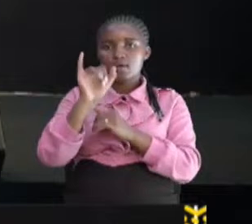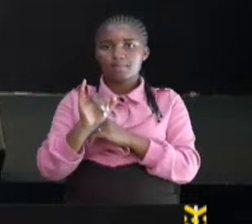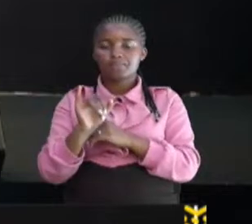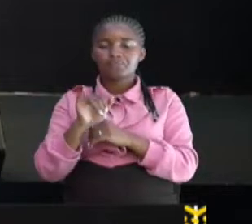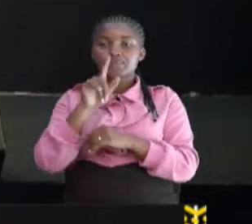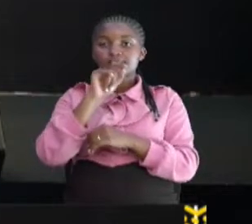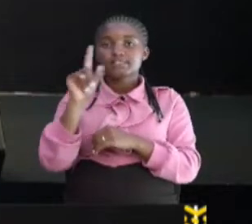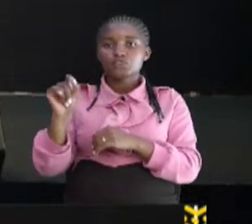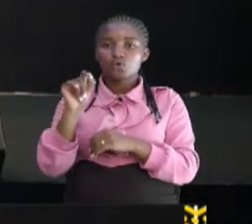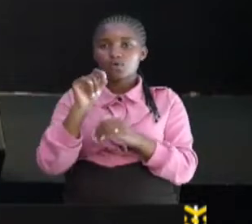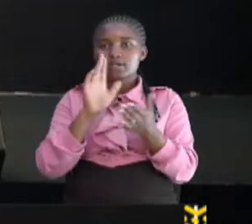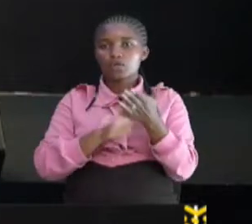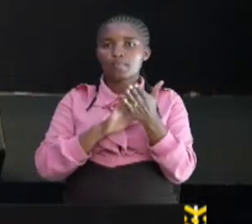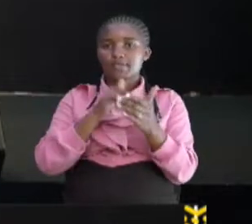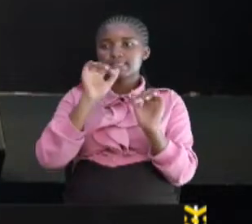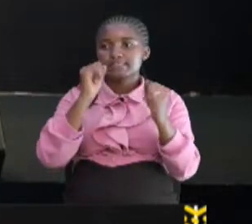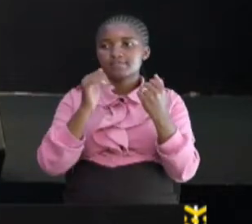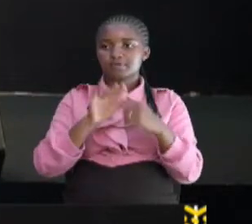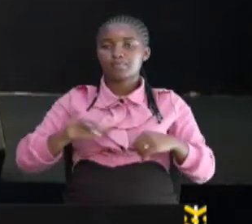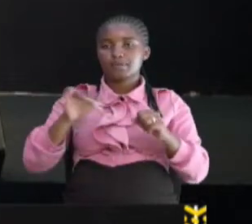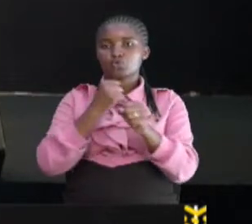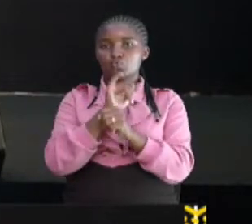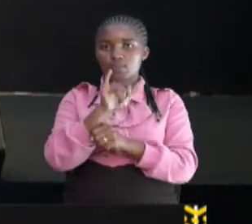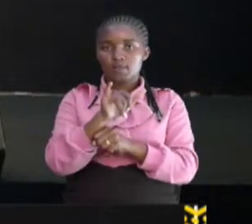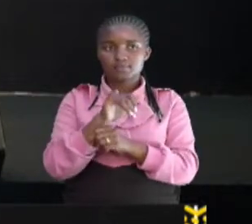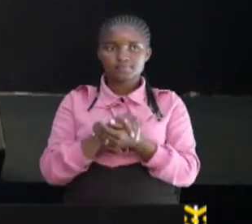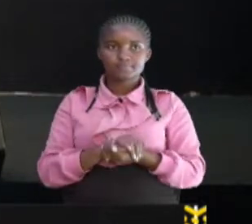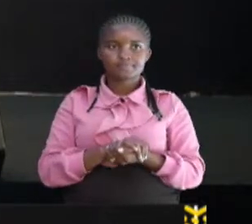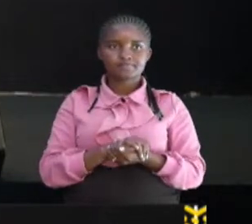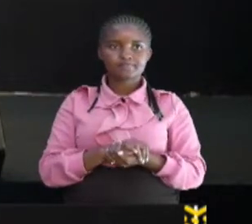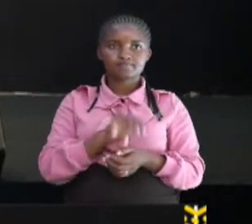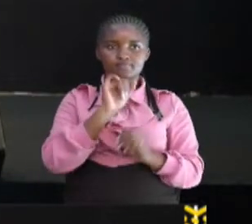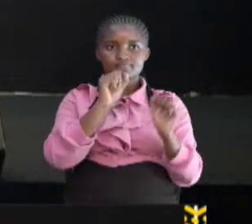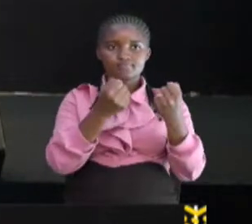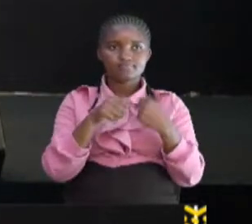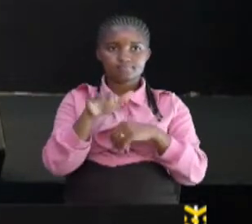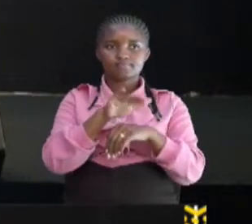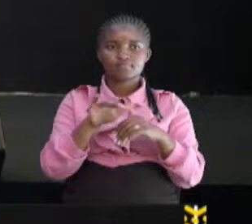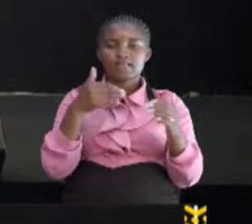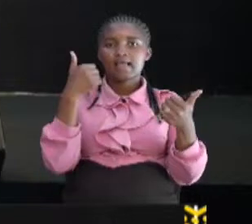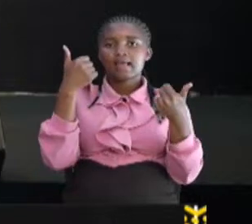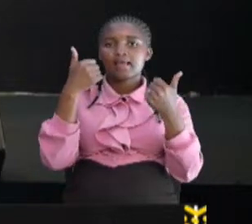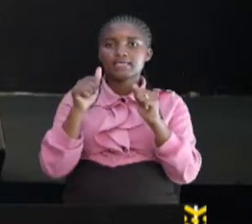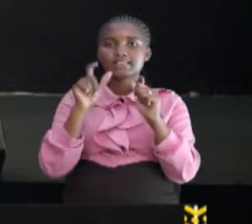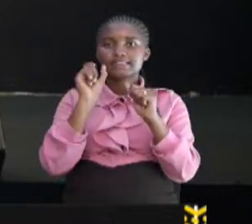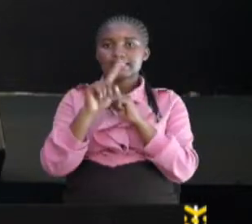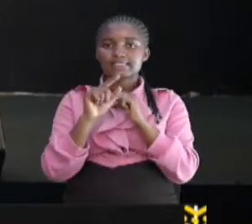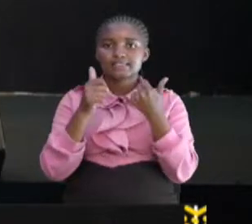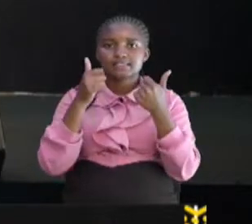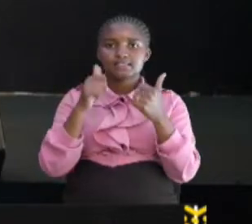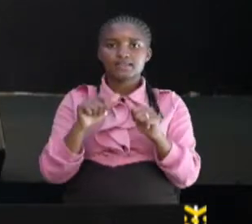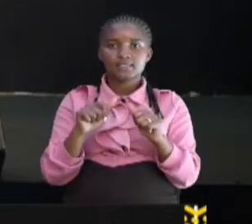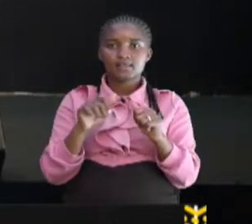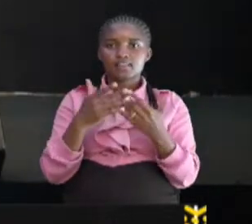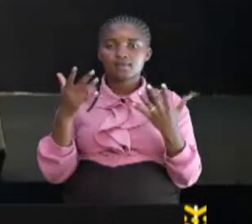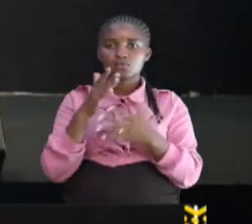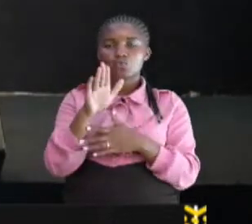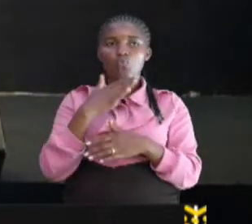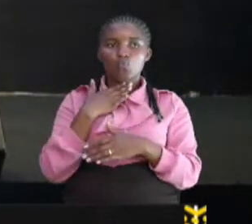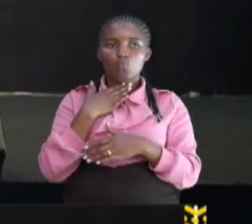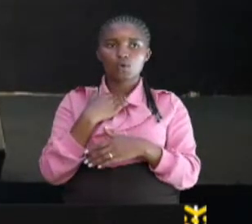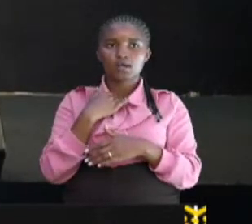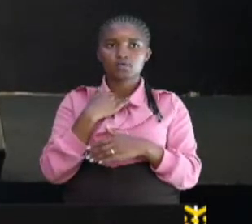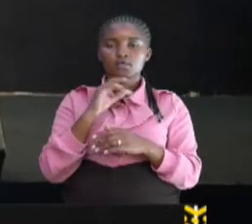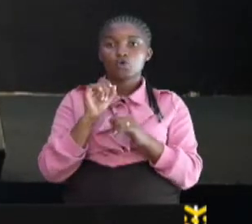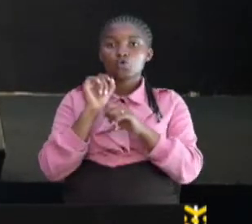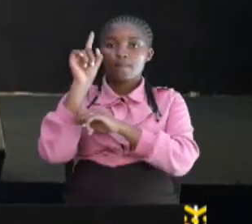space to avoid this. So as you can see, yeah, that's the safe zone. So whatever text or, whatever you want to